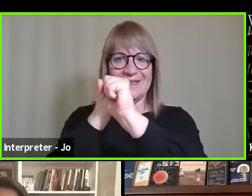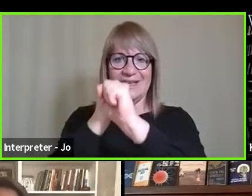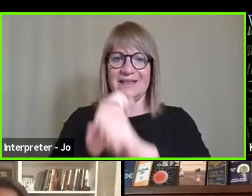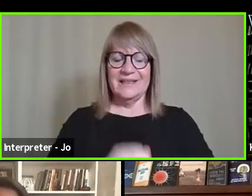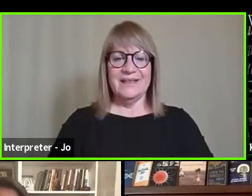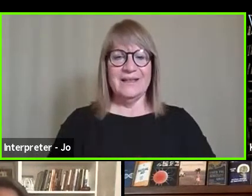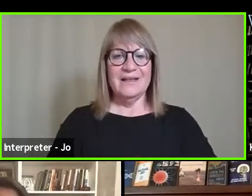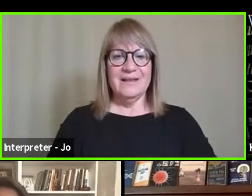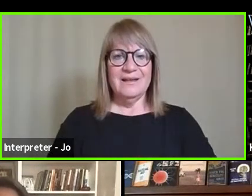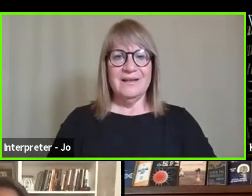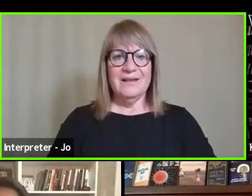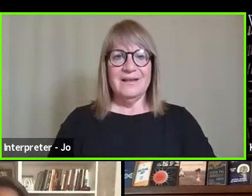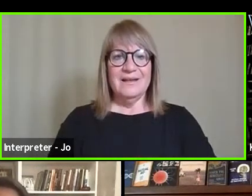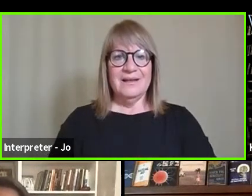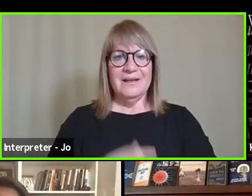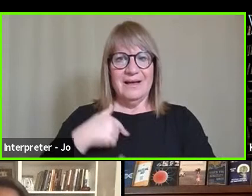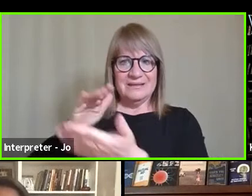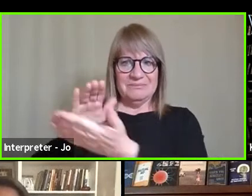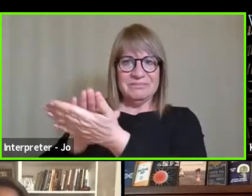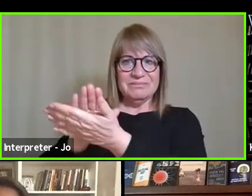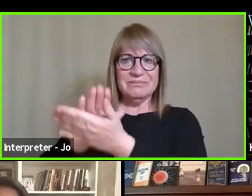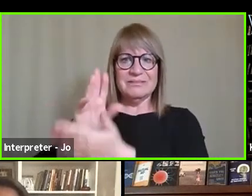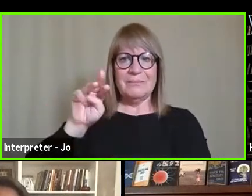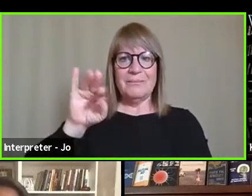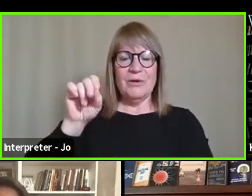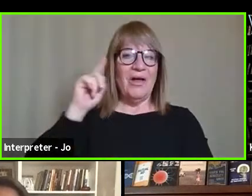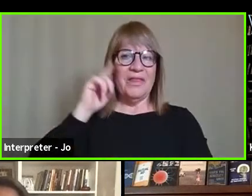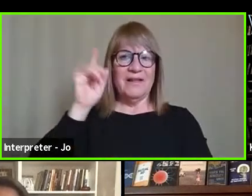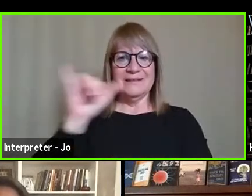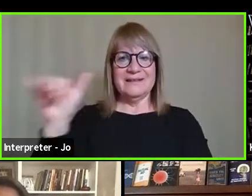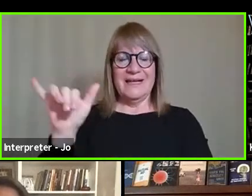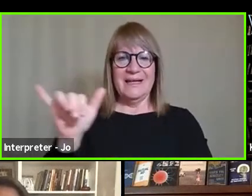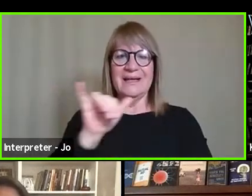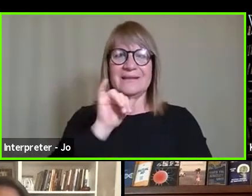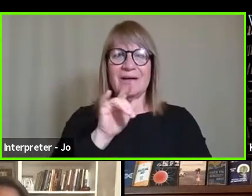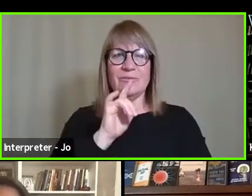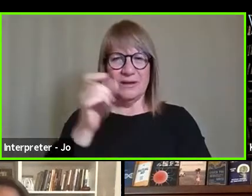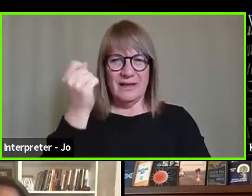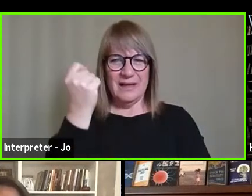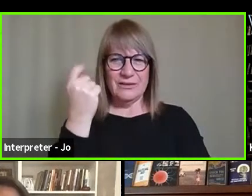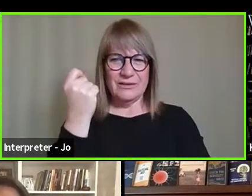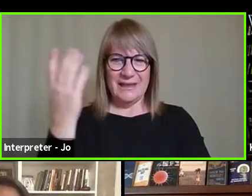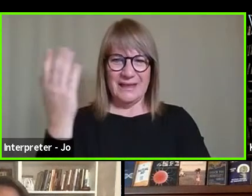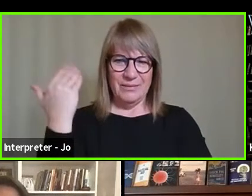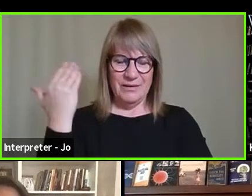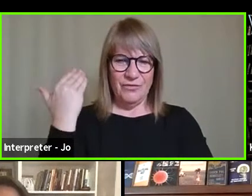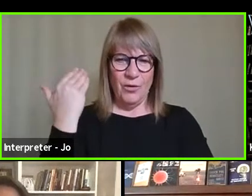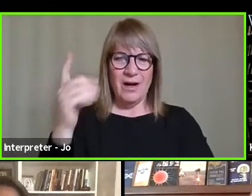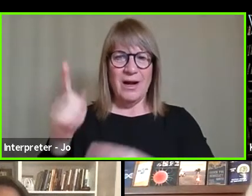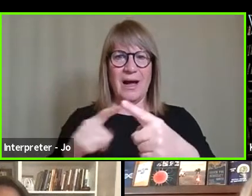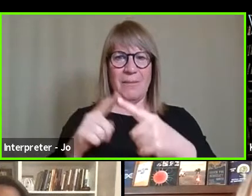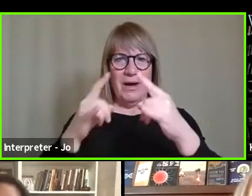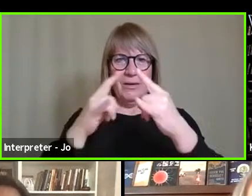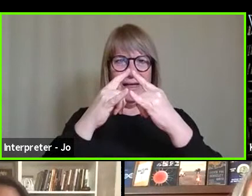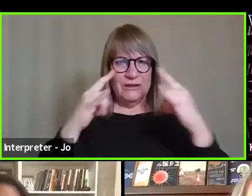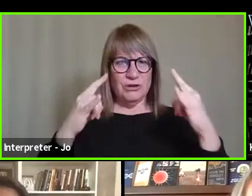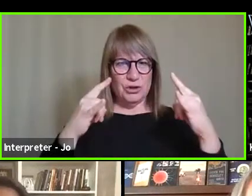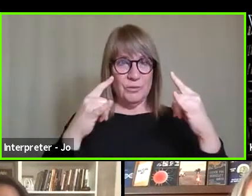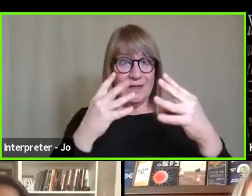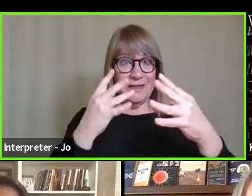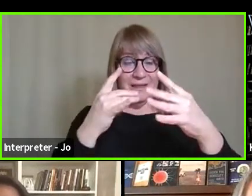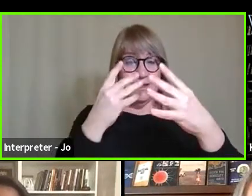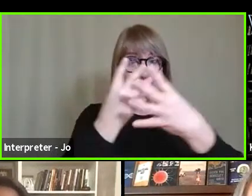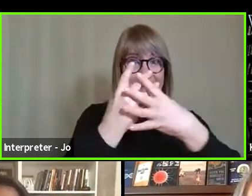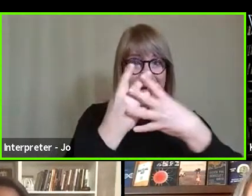i echo marislav and that i i really didn't understand the interplay between um uh internment and and